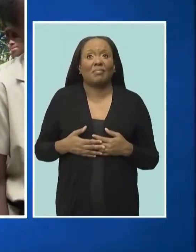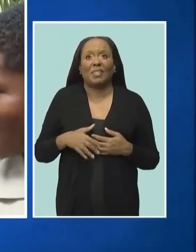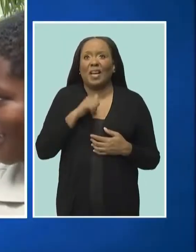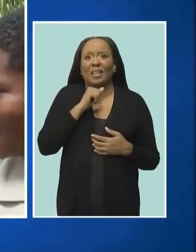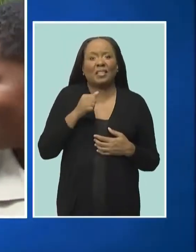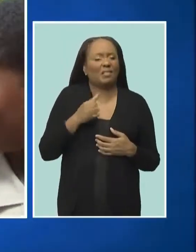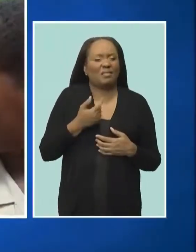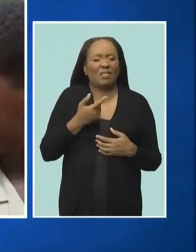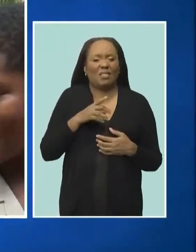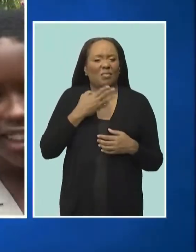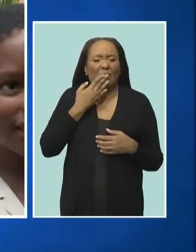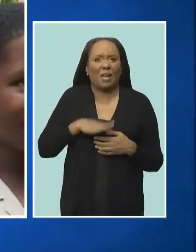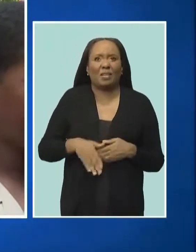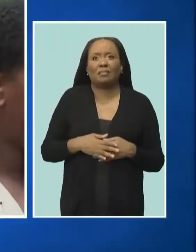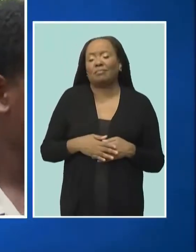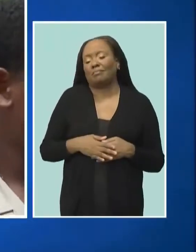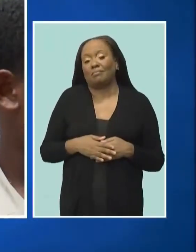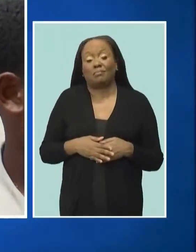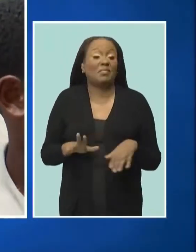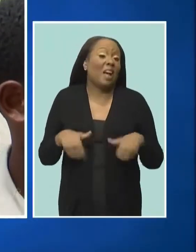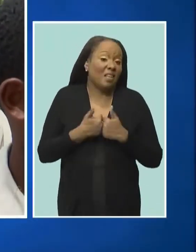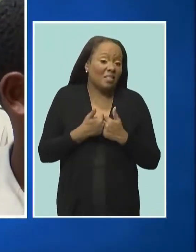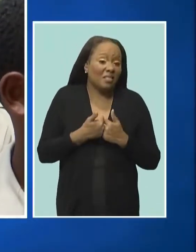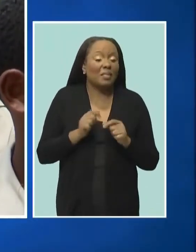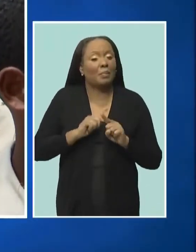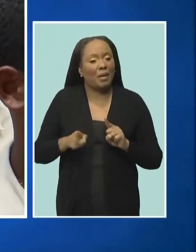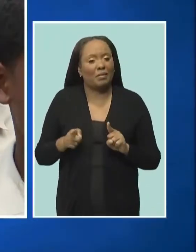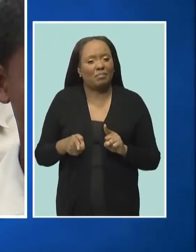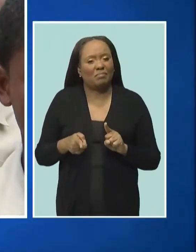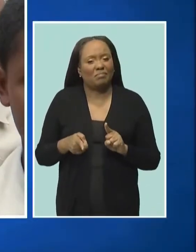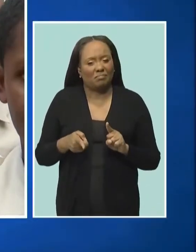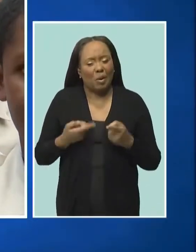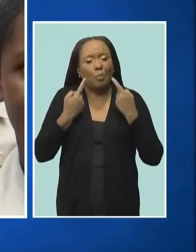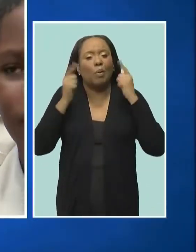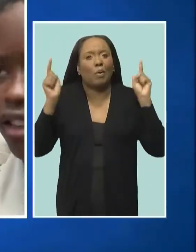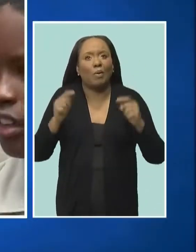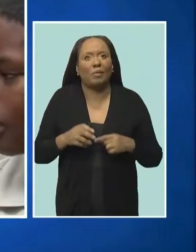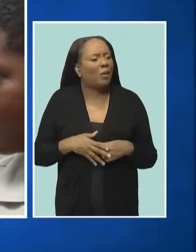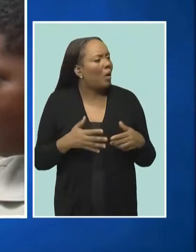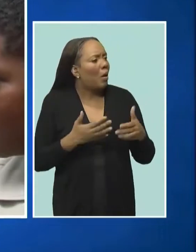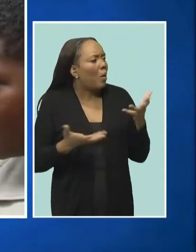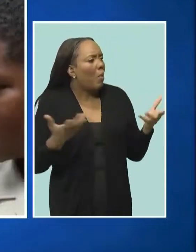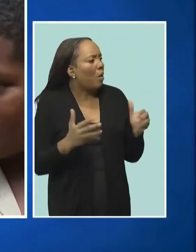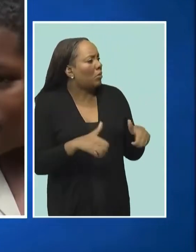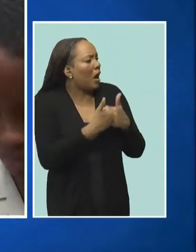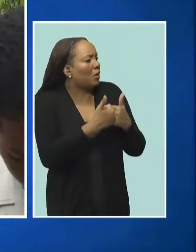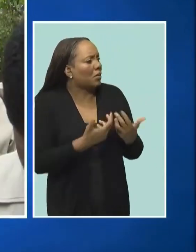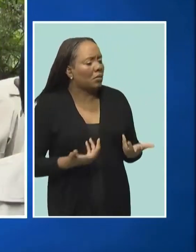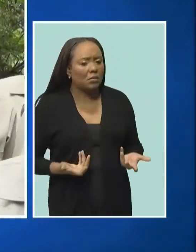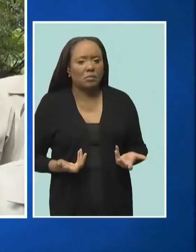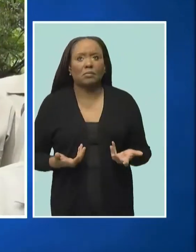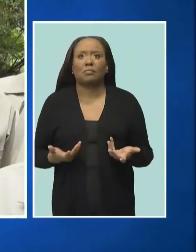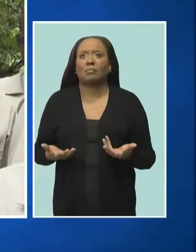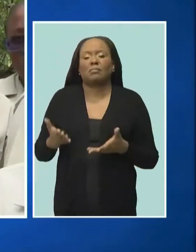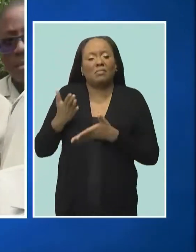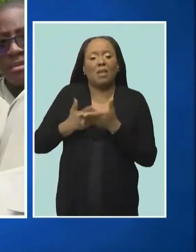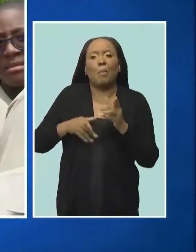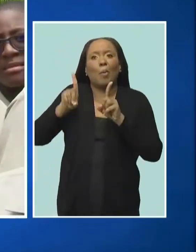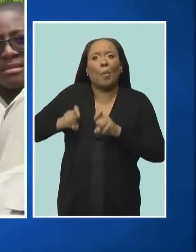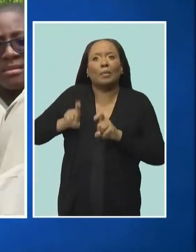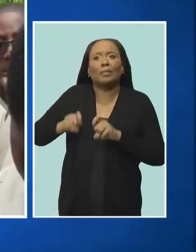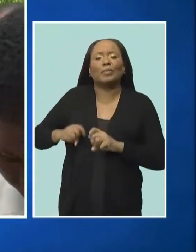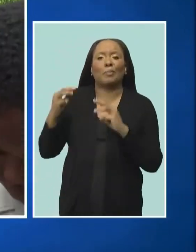bad. It was challenging, but I got through well. What parts were challenging? Some in the math,